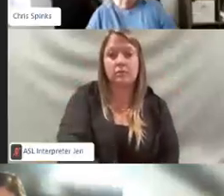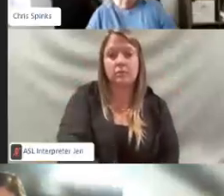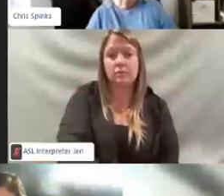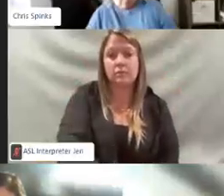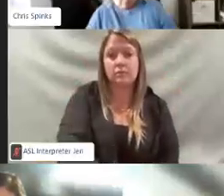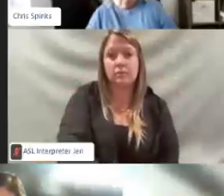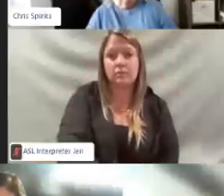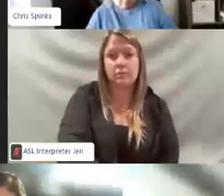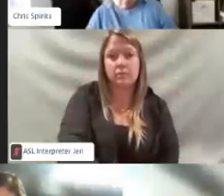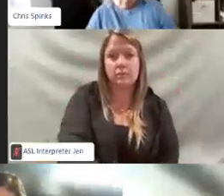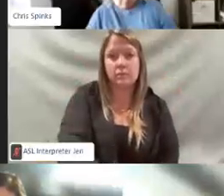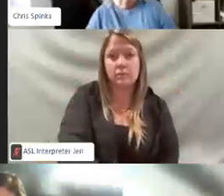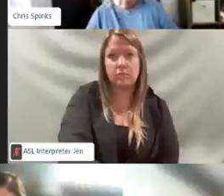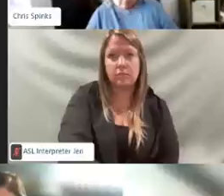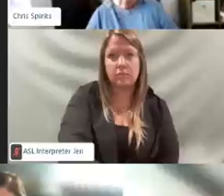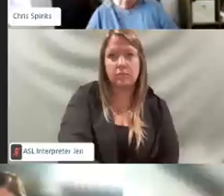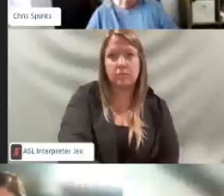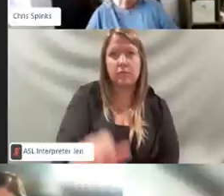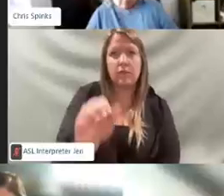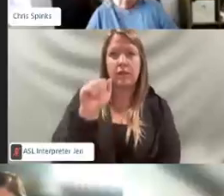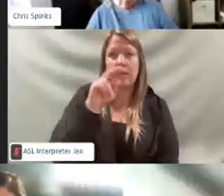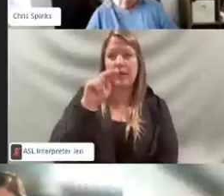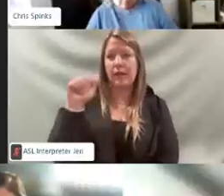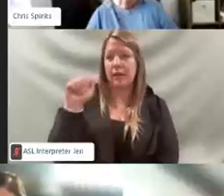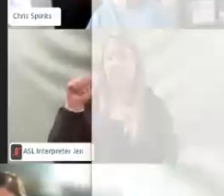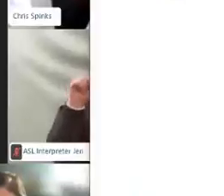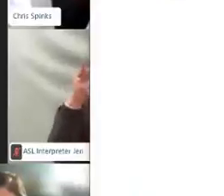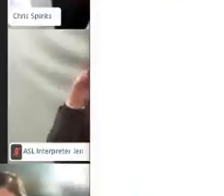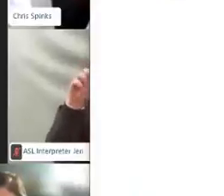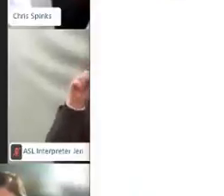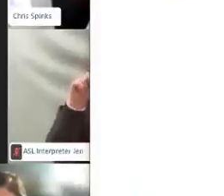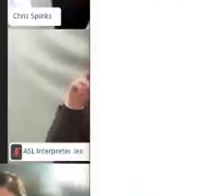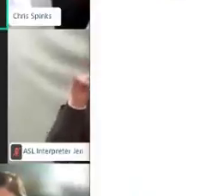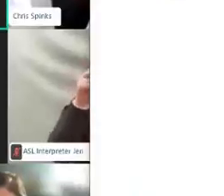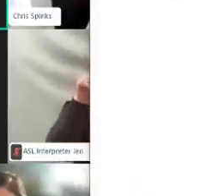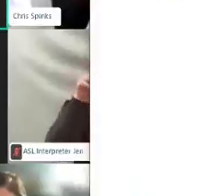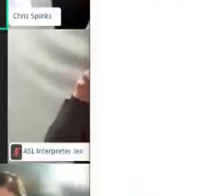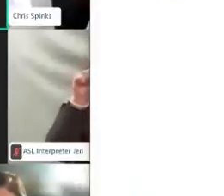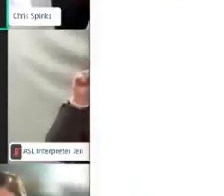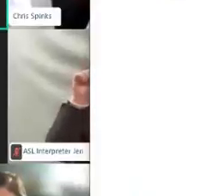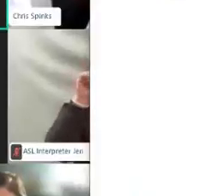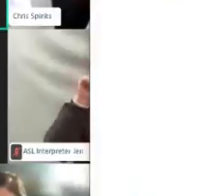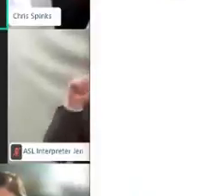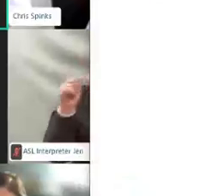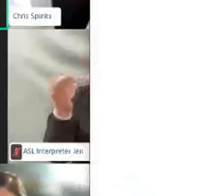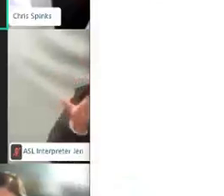Okay. We have Anna Thompson Jones, This is Anna here.